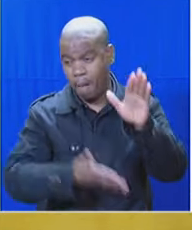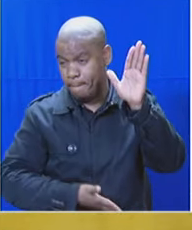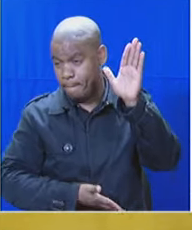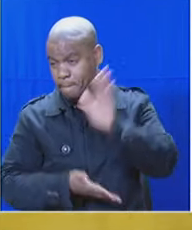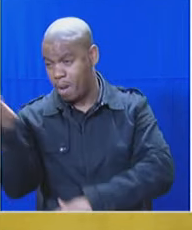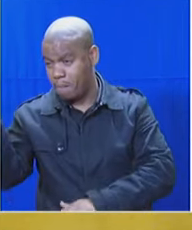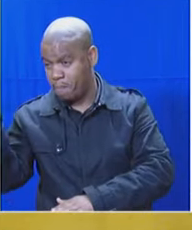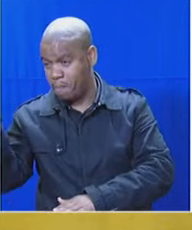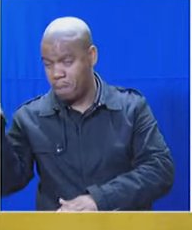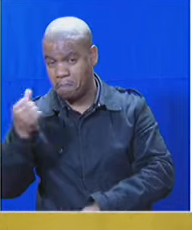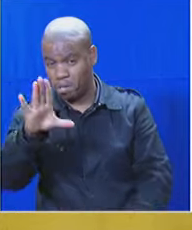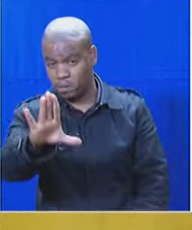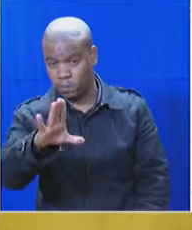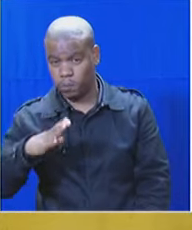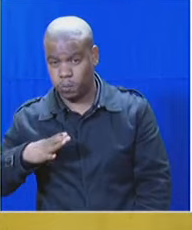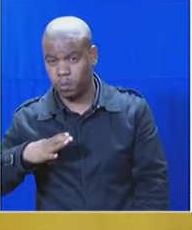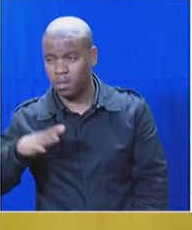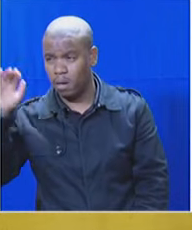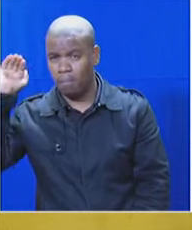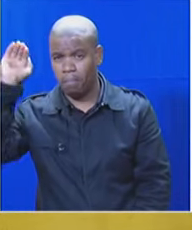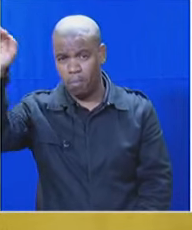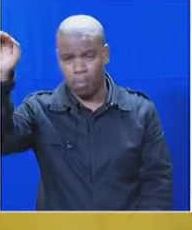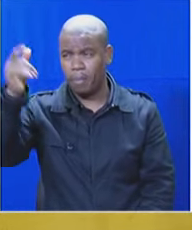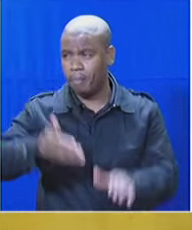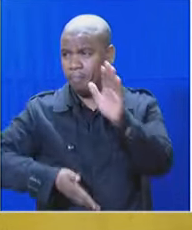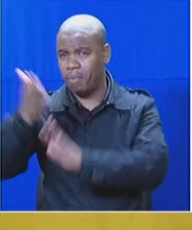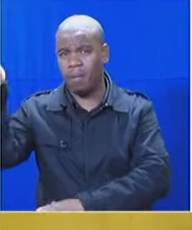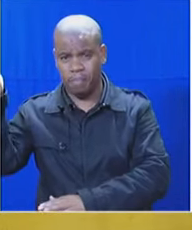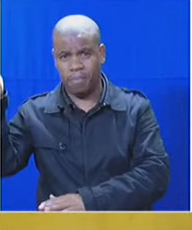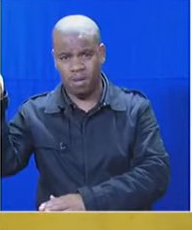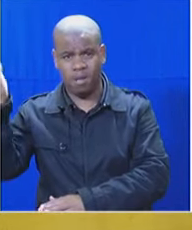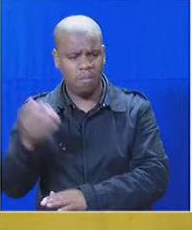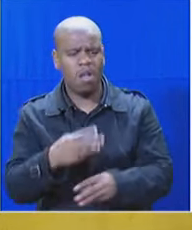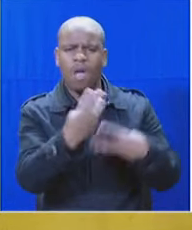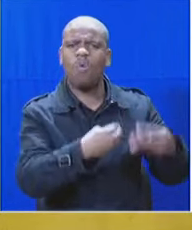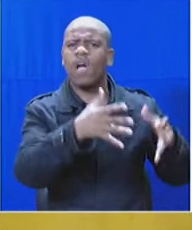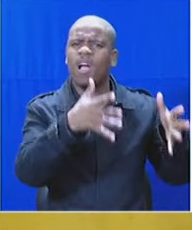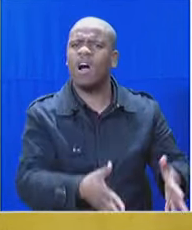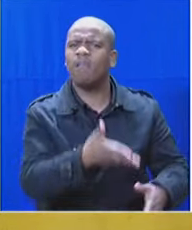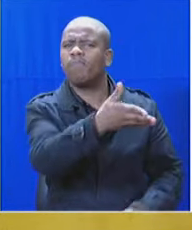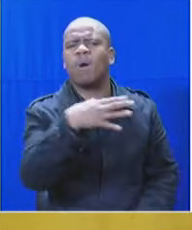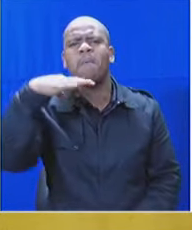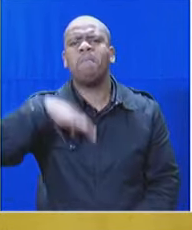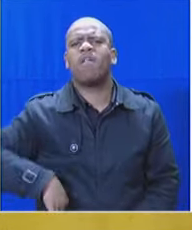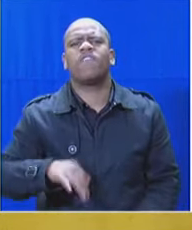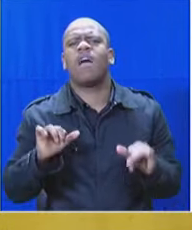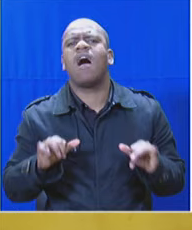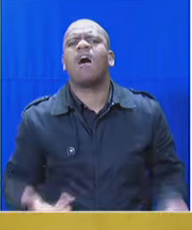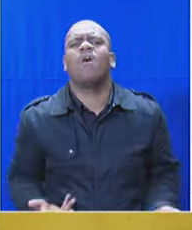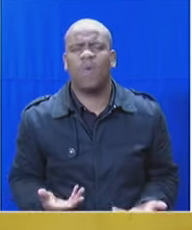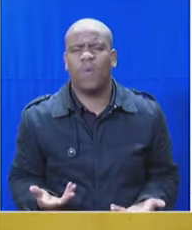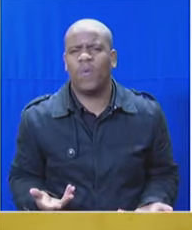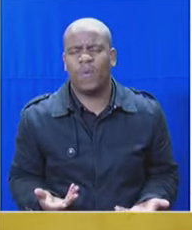elwandle? Ucinga ntoni ngaba bantu? Sifuna abantu abanefama babe